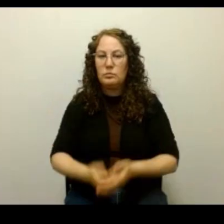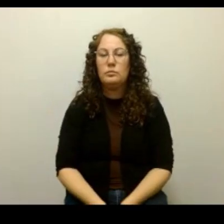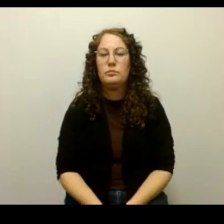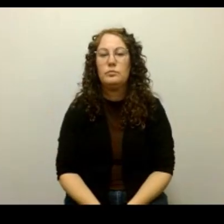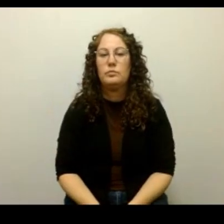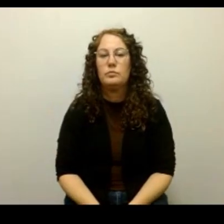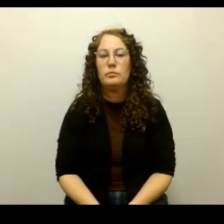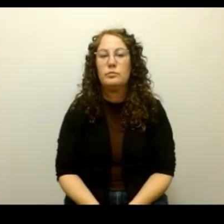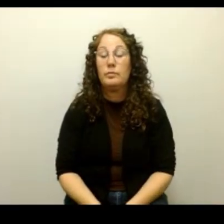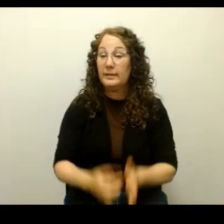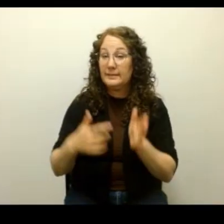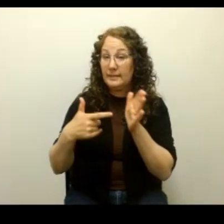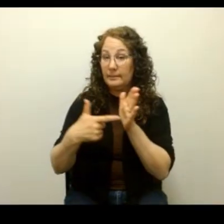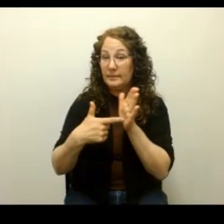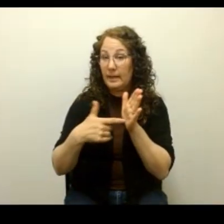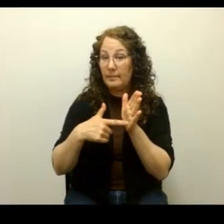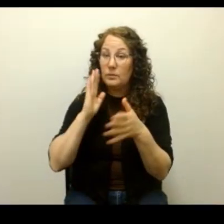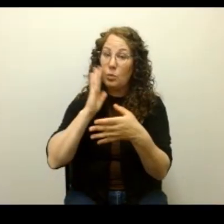Sometimes you would get